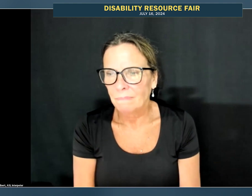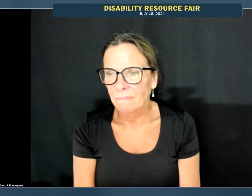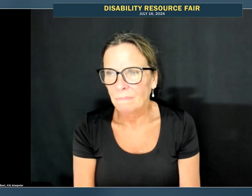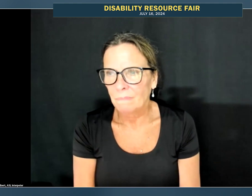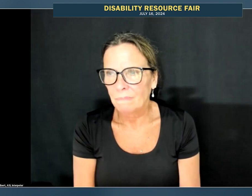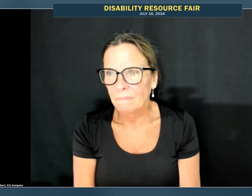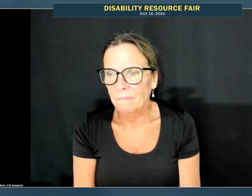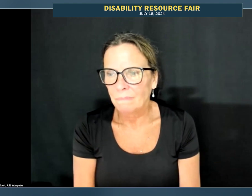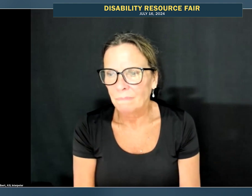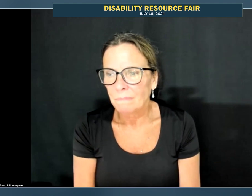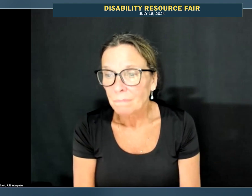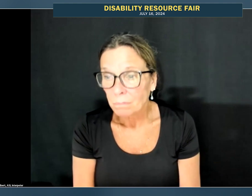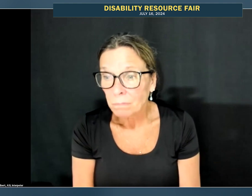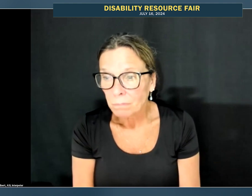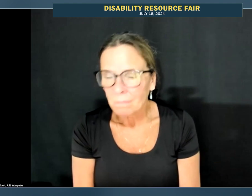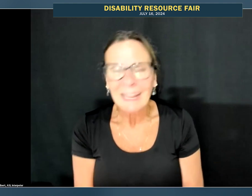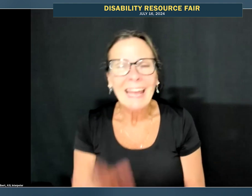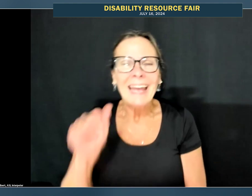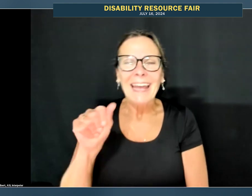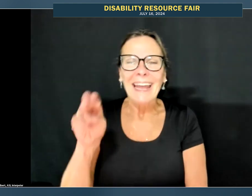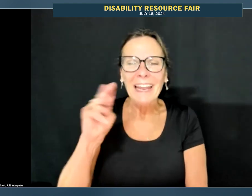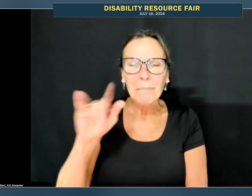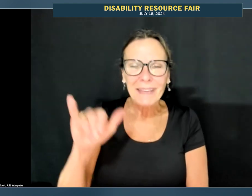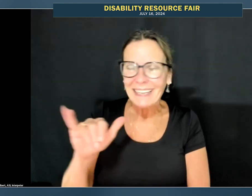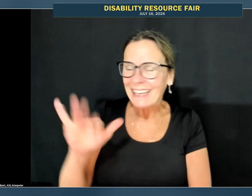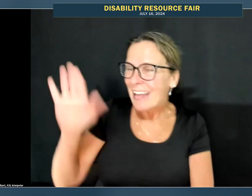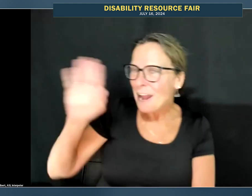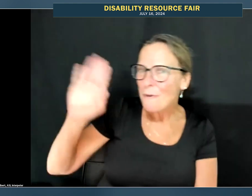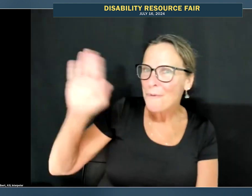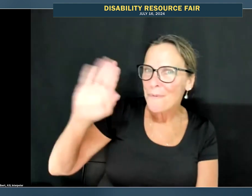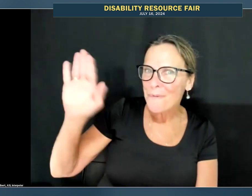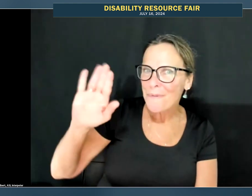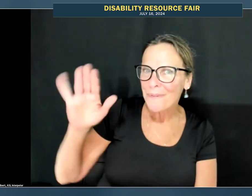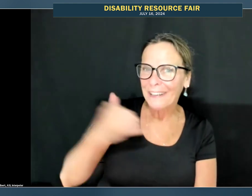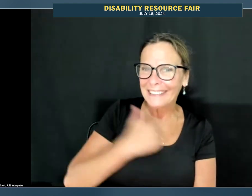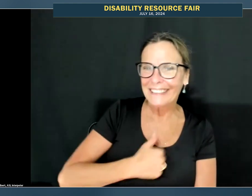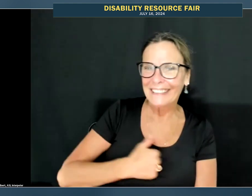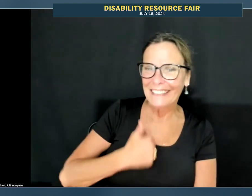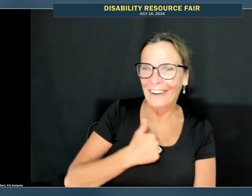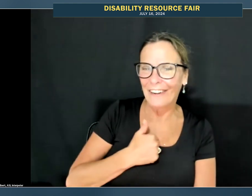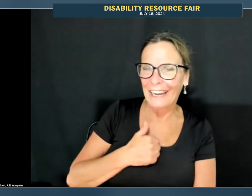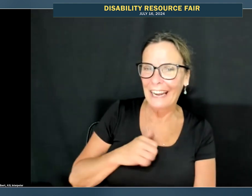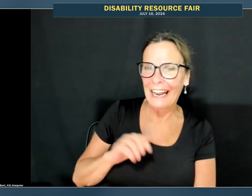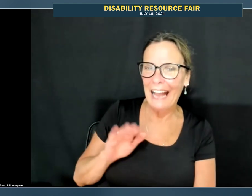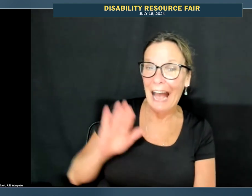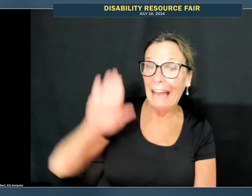I'm looking for raised hands. Okay. Oh, Amy. Hello. Hi, Jen. Sorry, I did the unofficial raised hand.